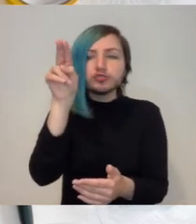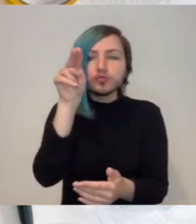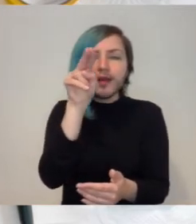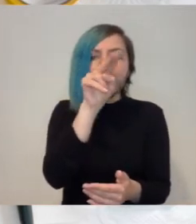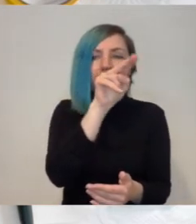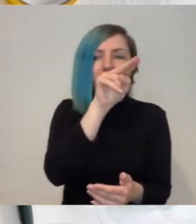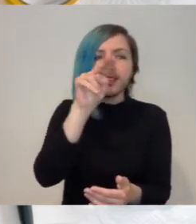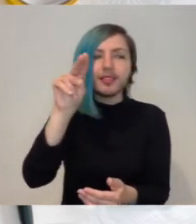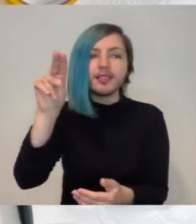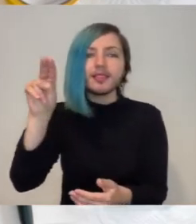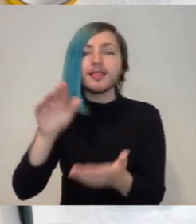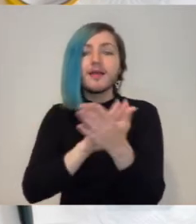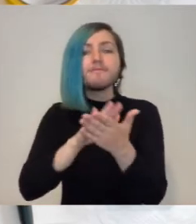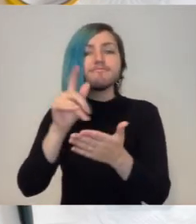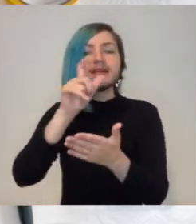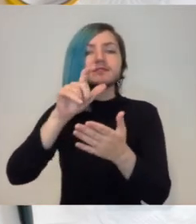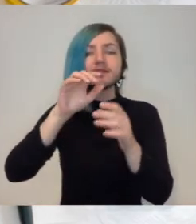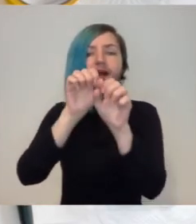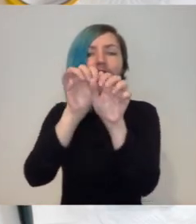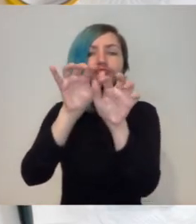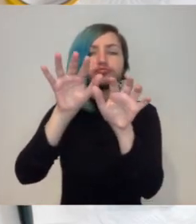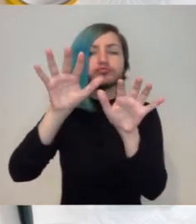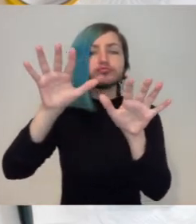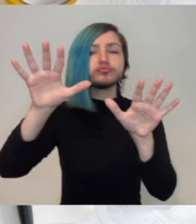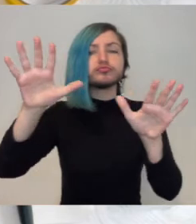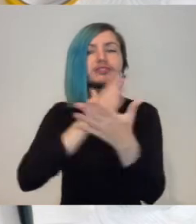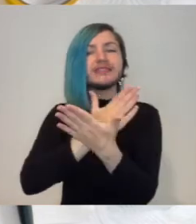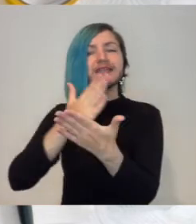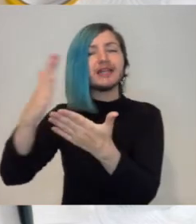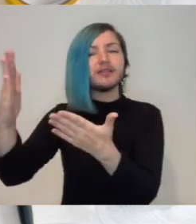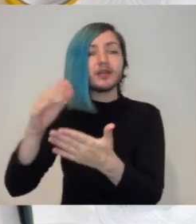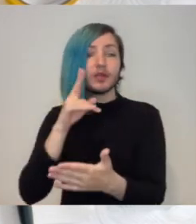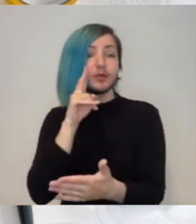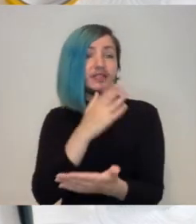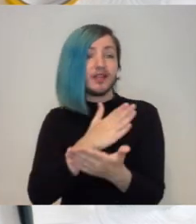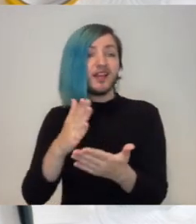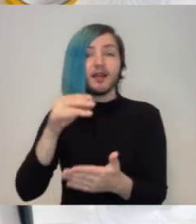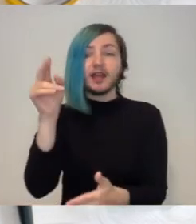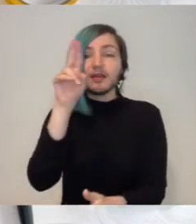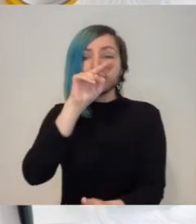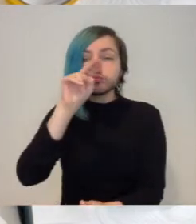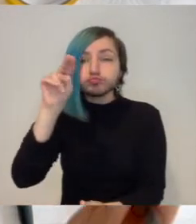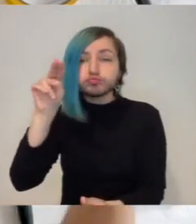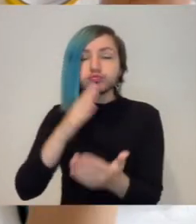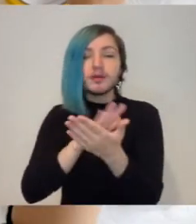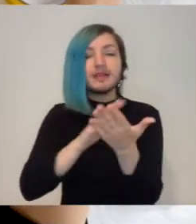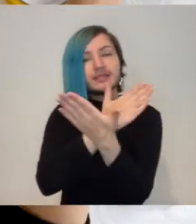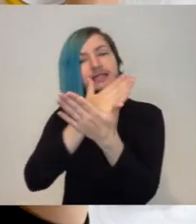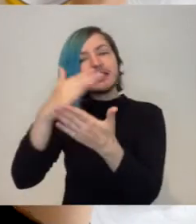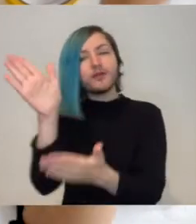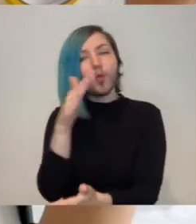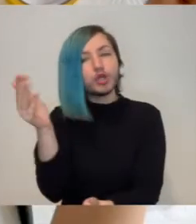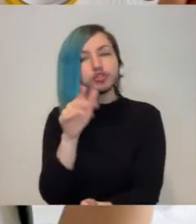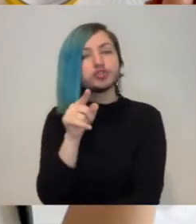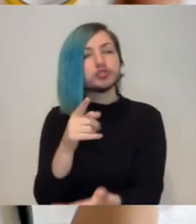to side to really disperse the pigment, because you can see already that you're getting a really, really even wash